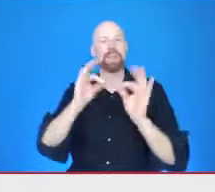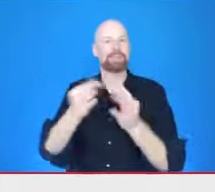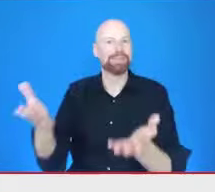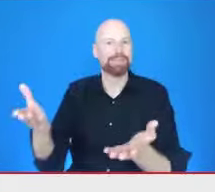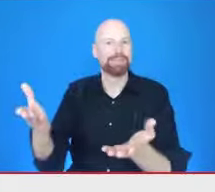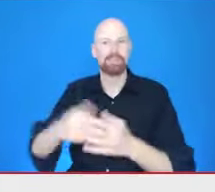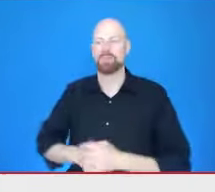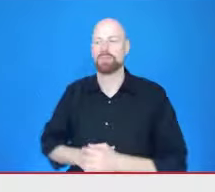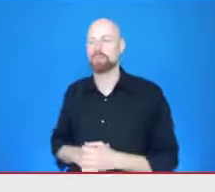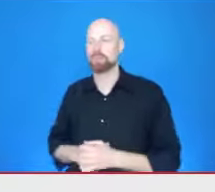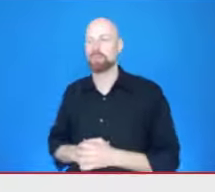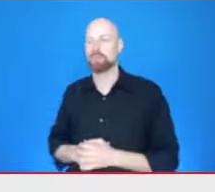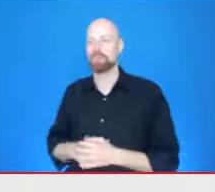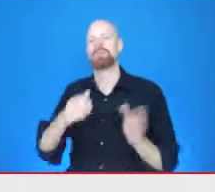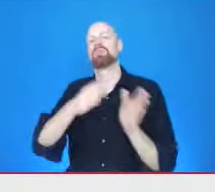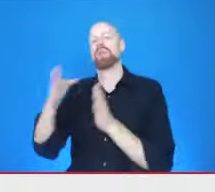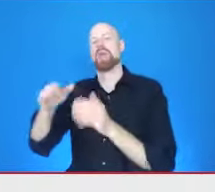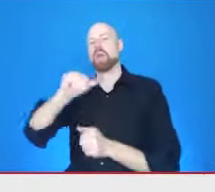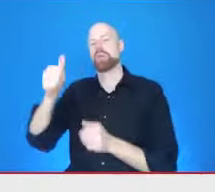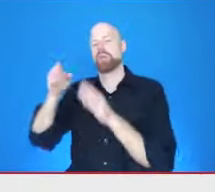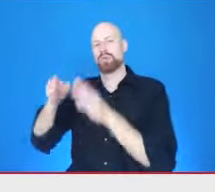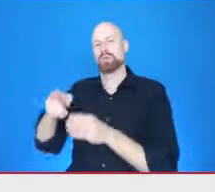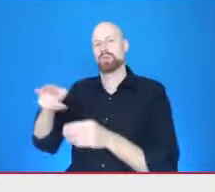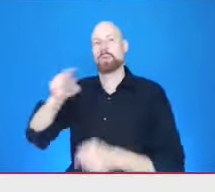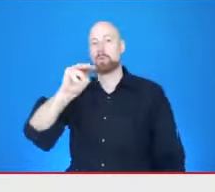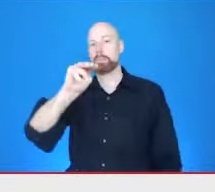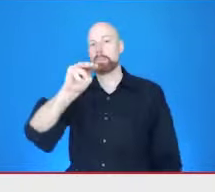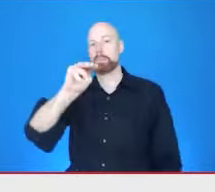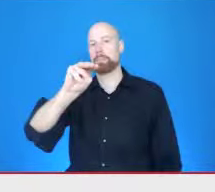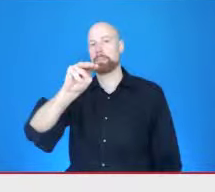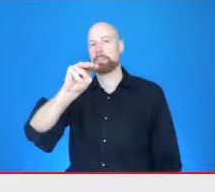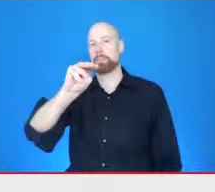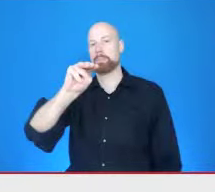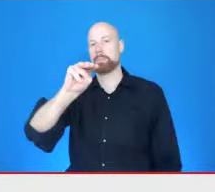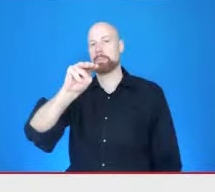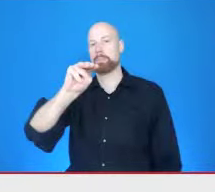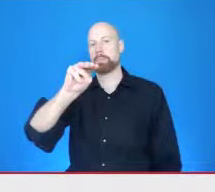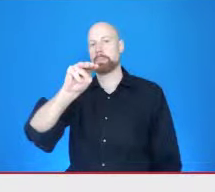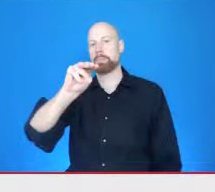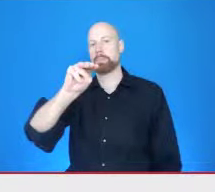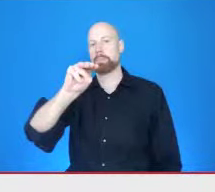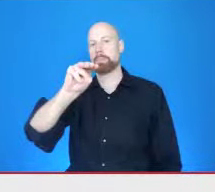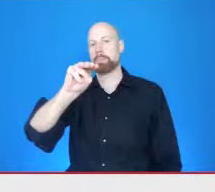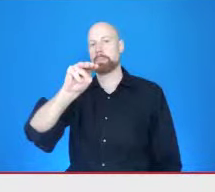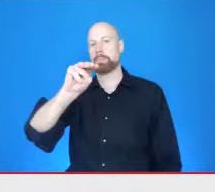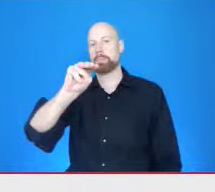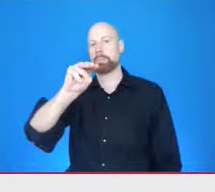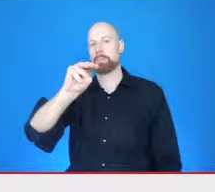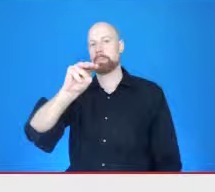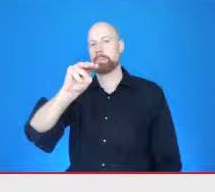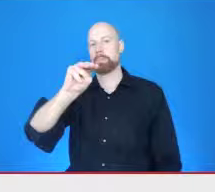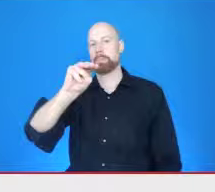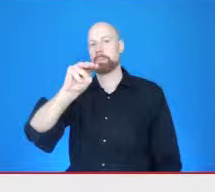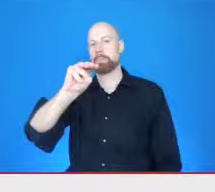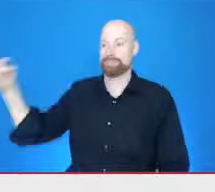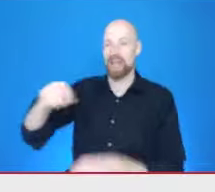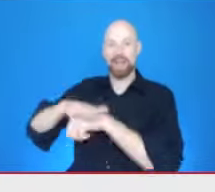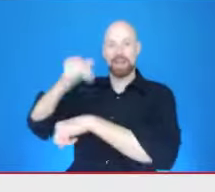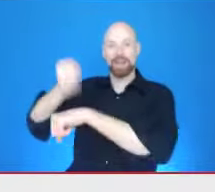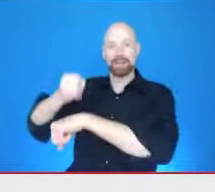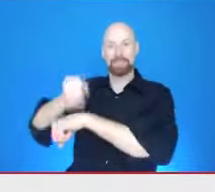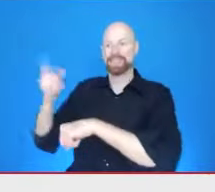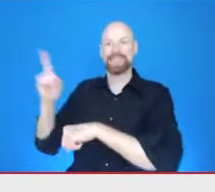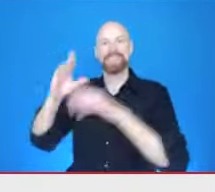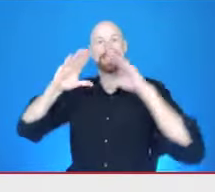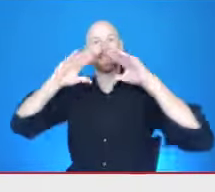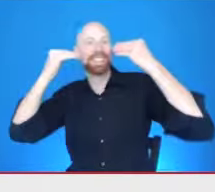Support was his forte, and his key encouraging phrase of, "Nah, you got this," really made you feel like you did. Have it. What it